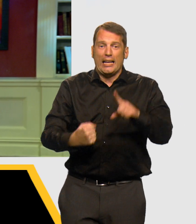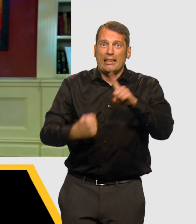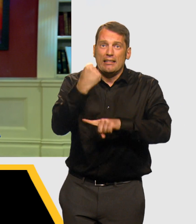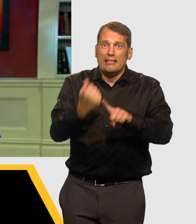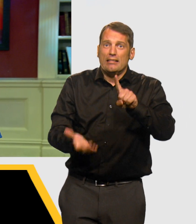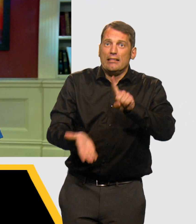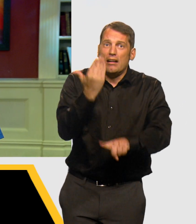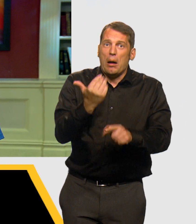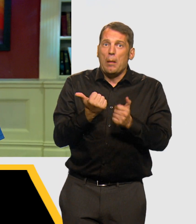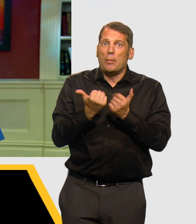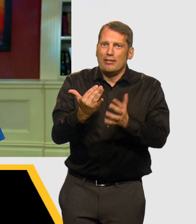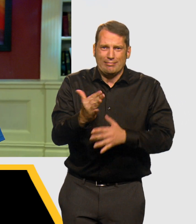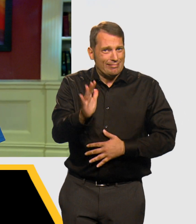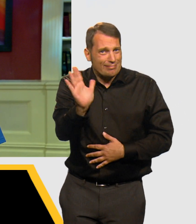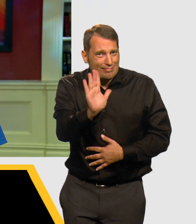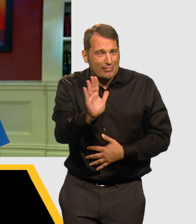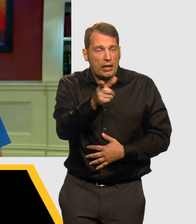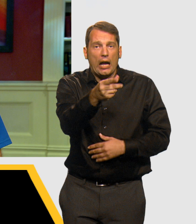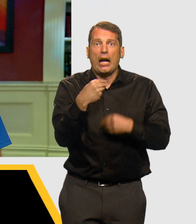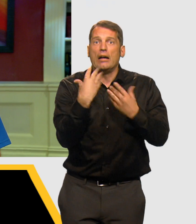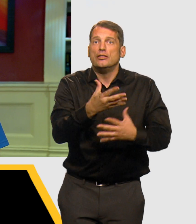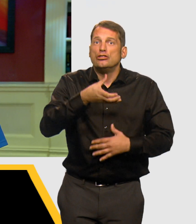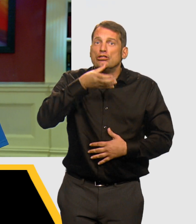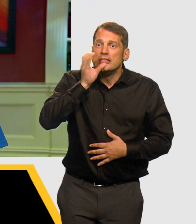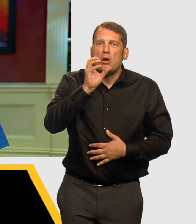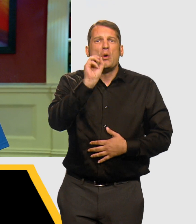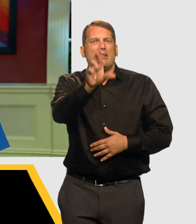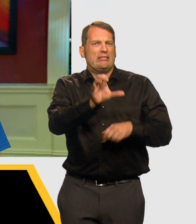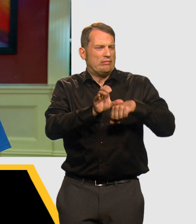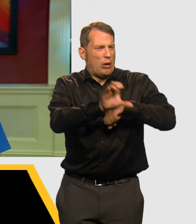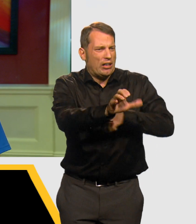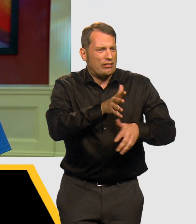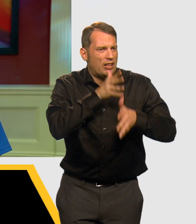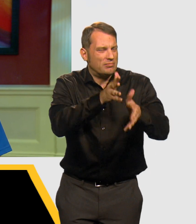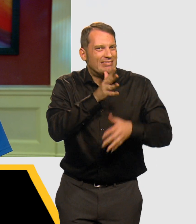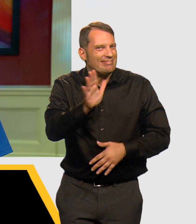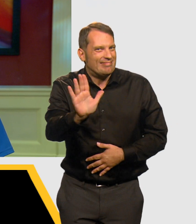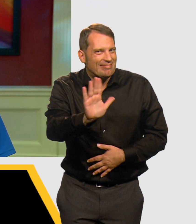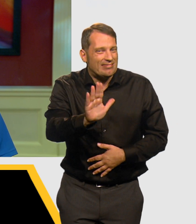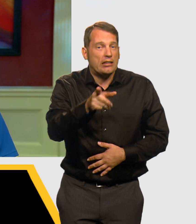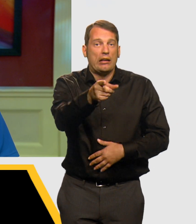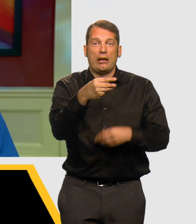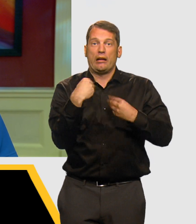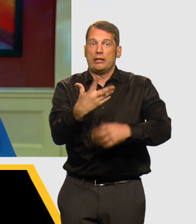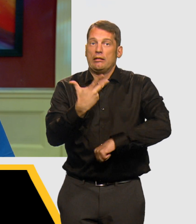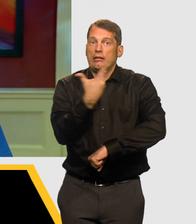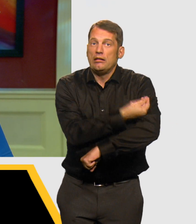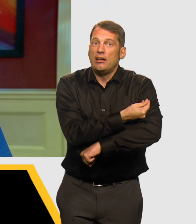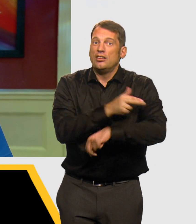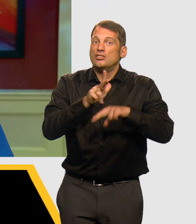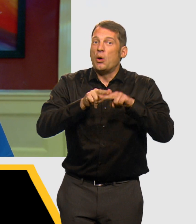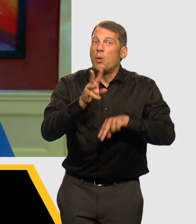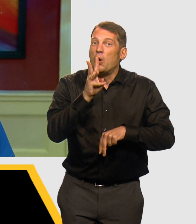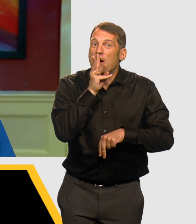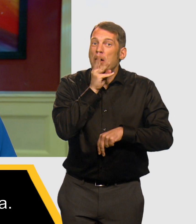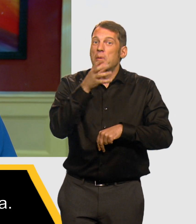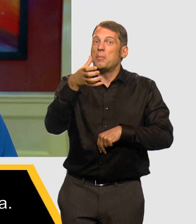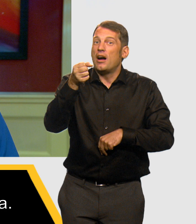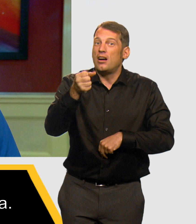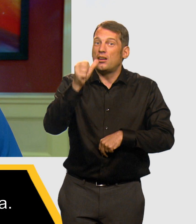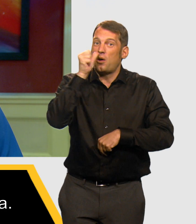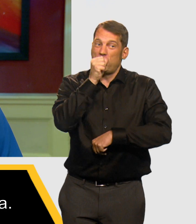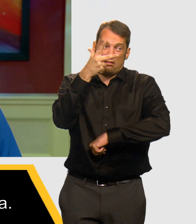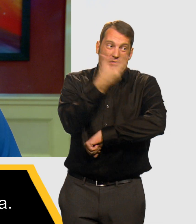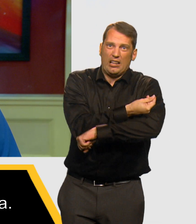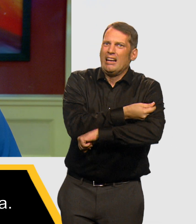shower. Do not hit, slap, or burn the person. Don't give them a drink or try to induce vomiting. Do